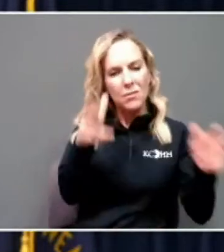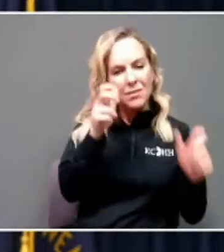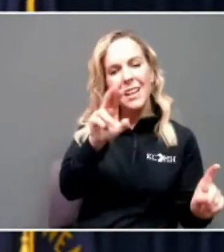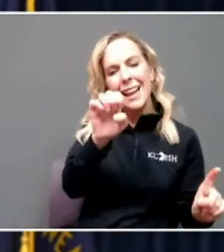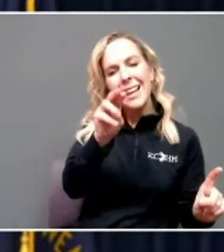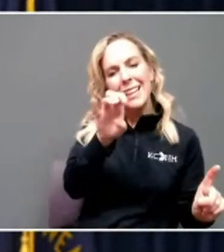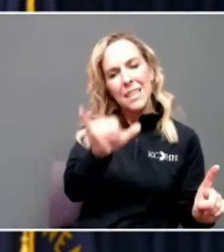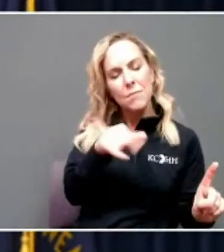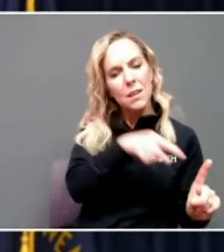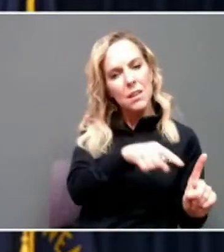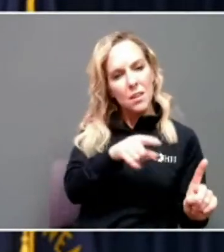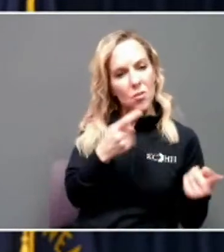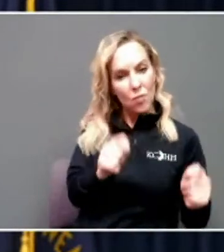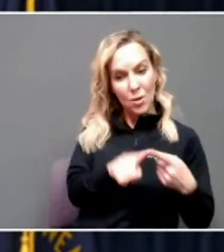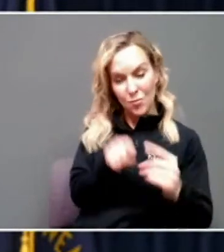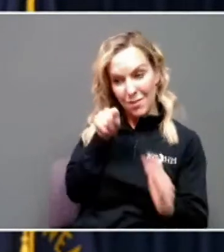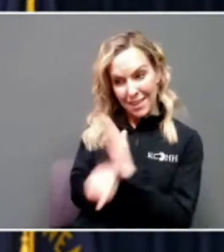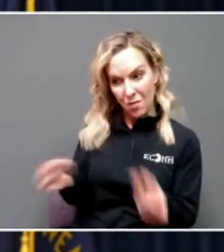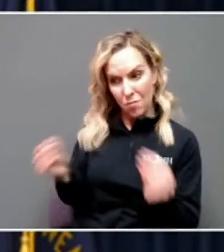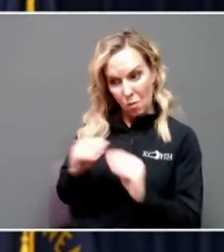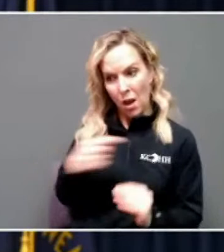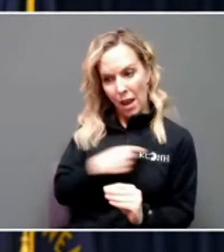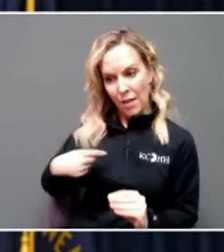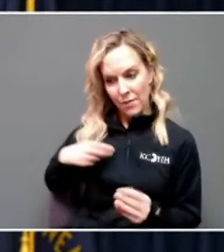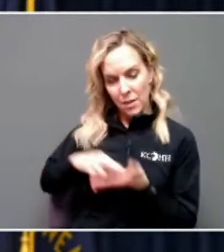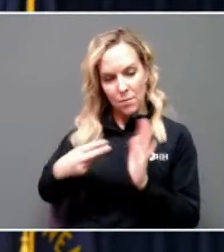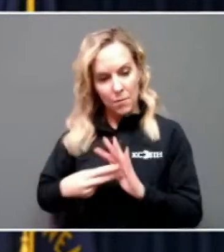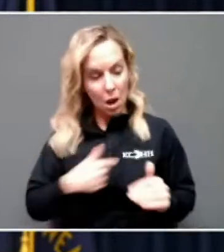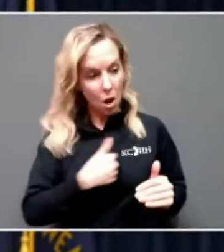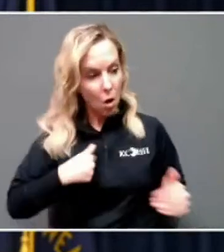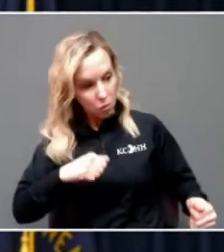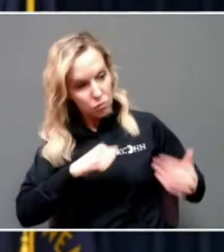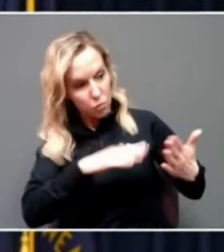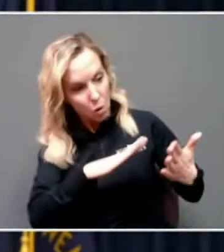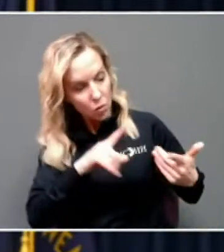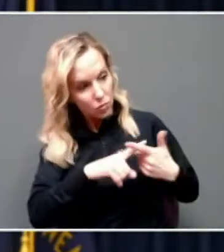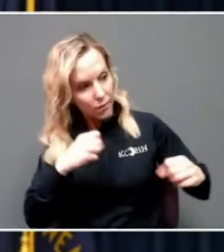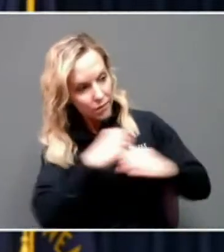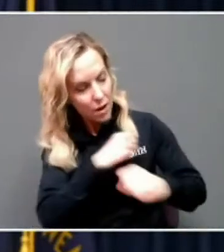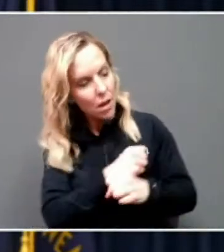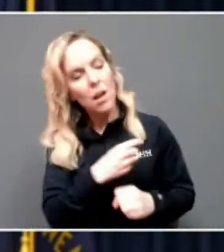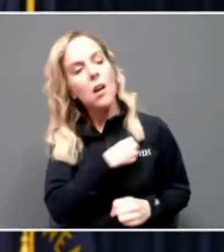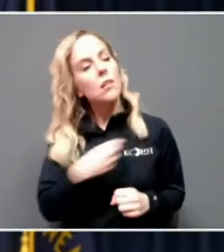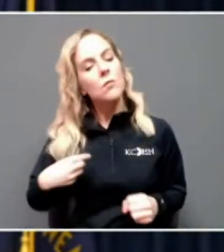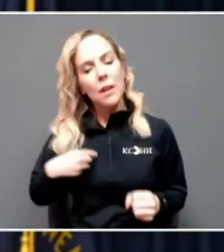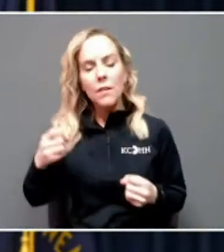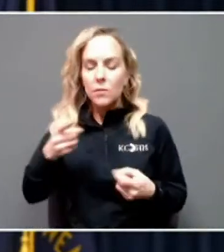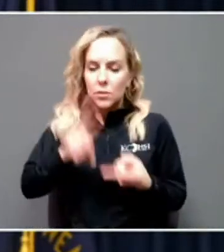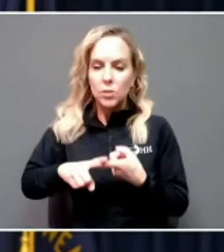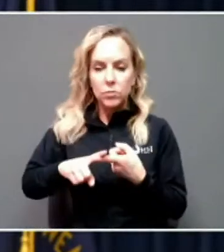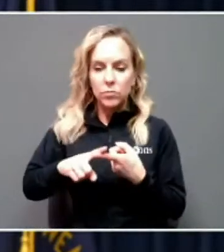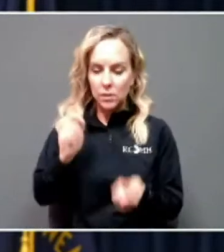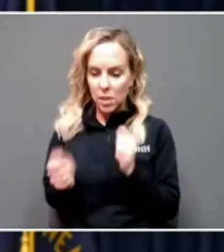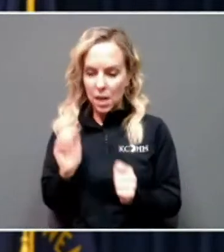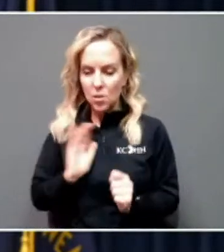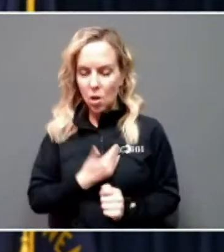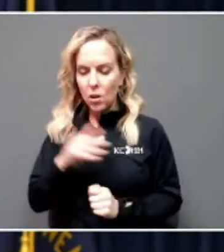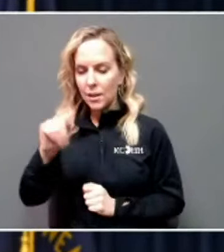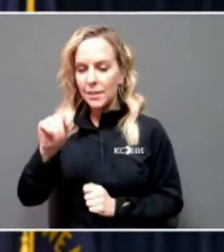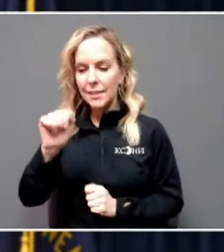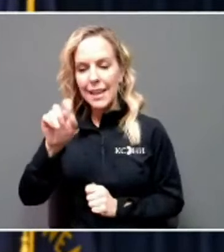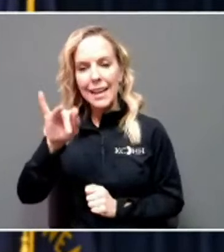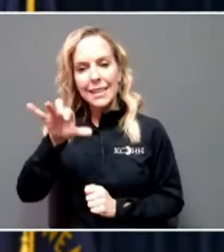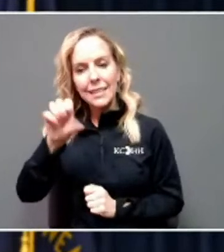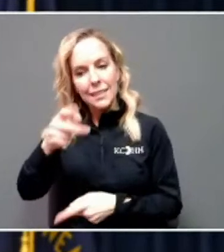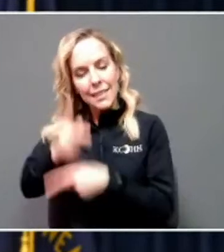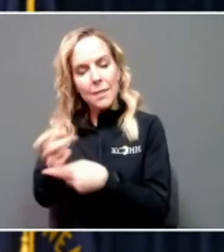more of us, then we have to change our tactics to keep as many of us possible alive. Certainly what we expect